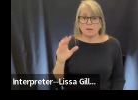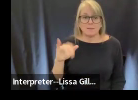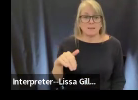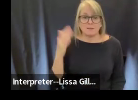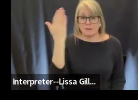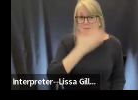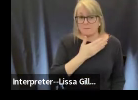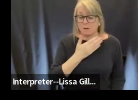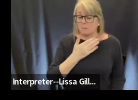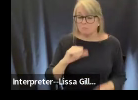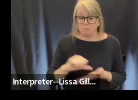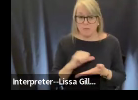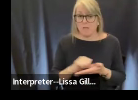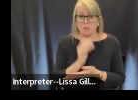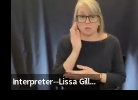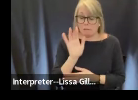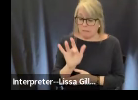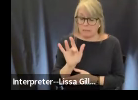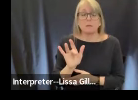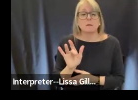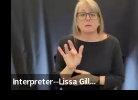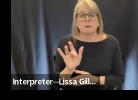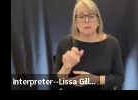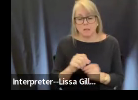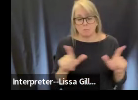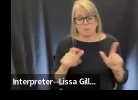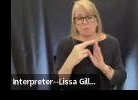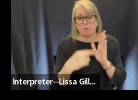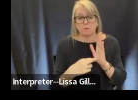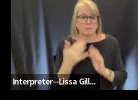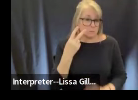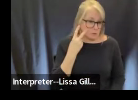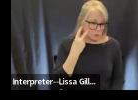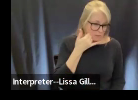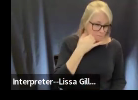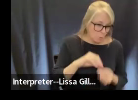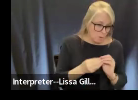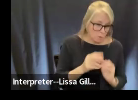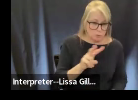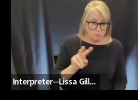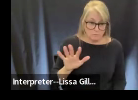it and it'll bring you right to our registration. And you can see the phone number right there at the bottom,